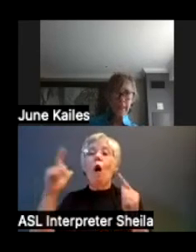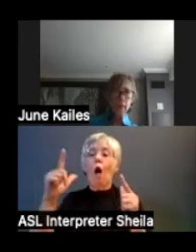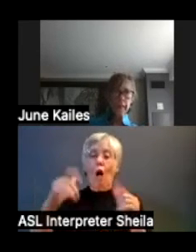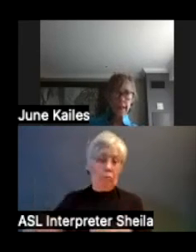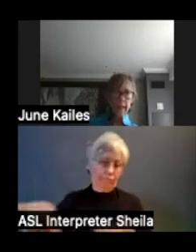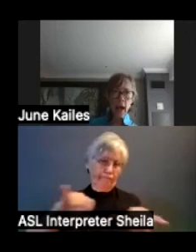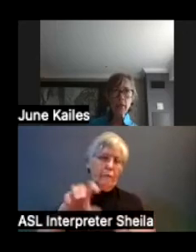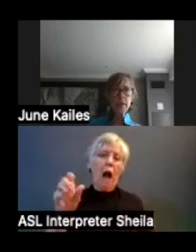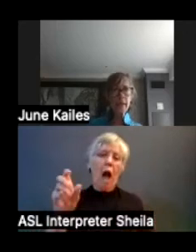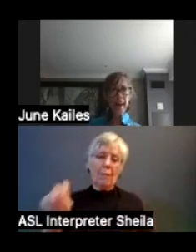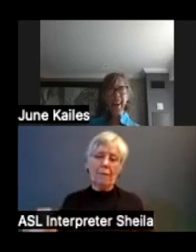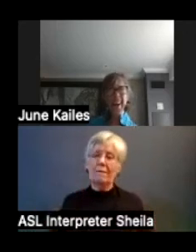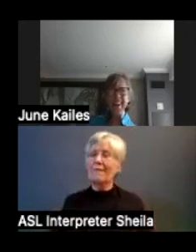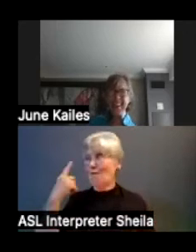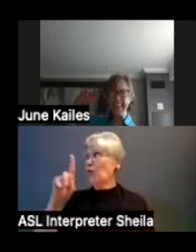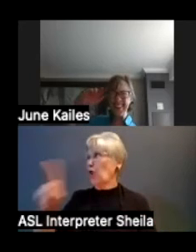Figure Sherry would say that.